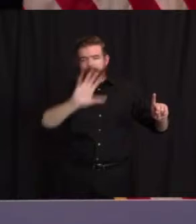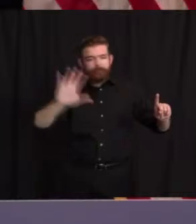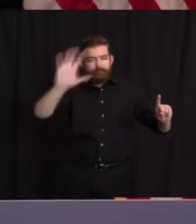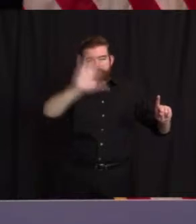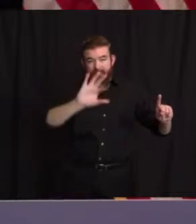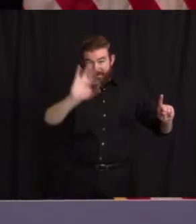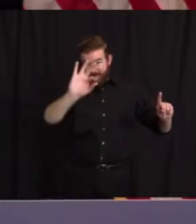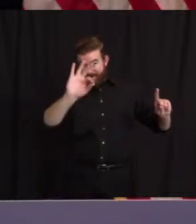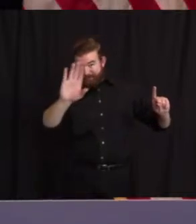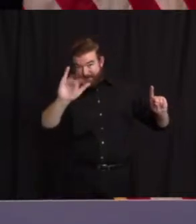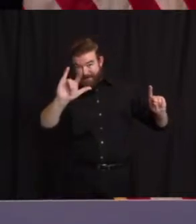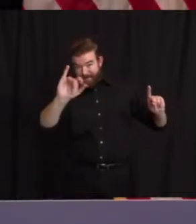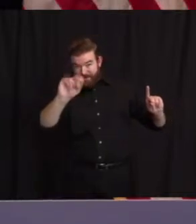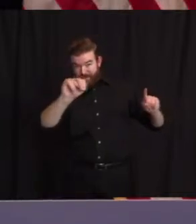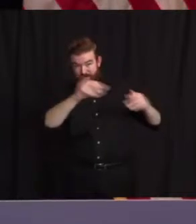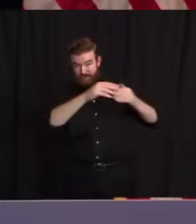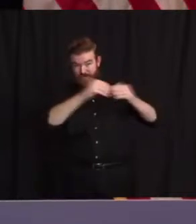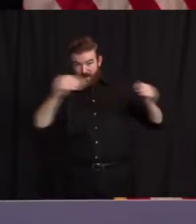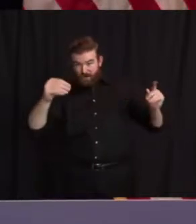Thank you. Brent.